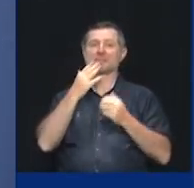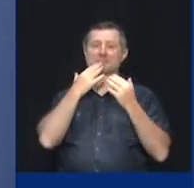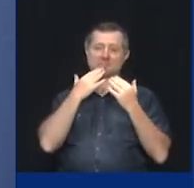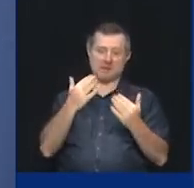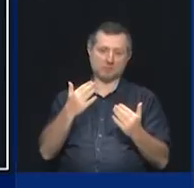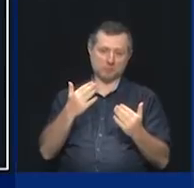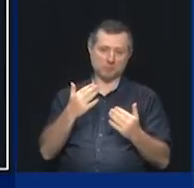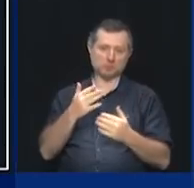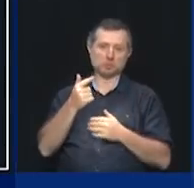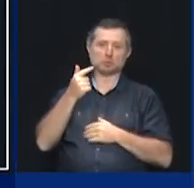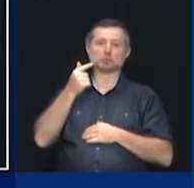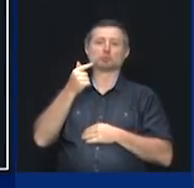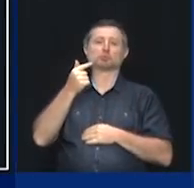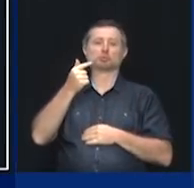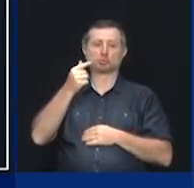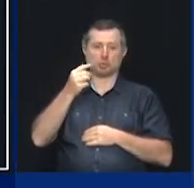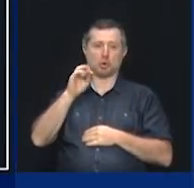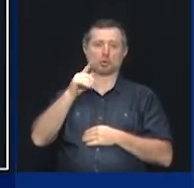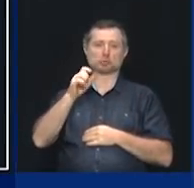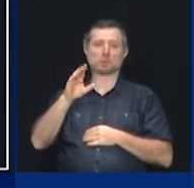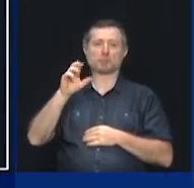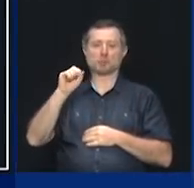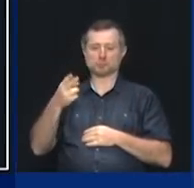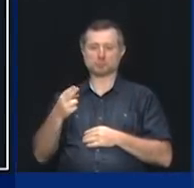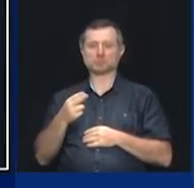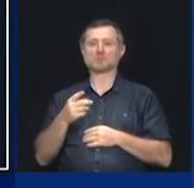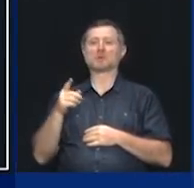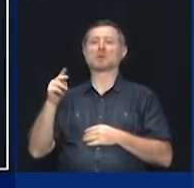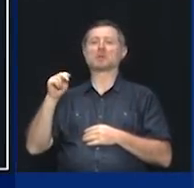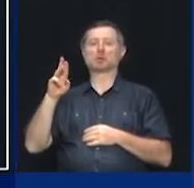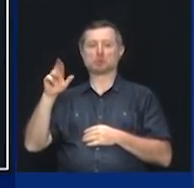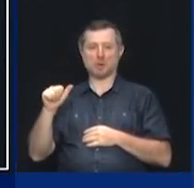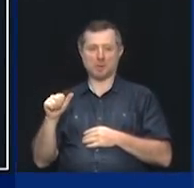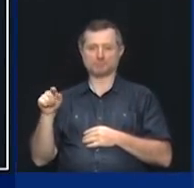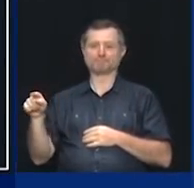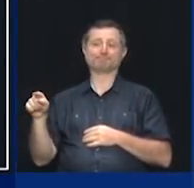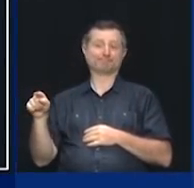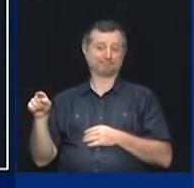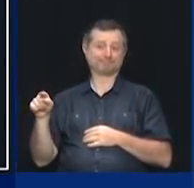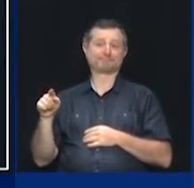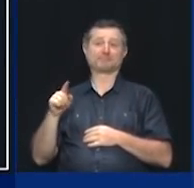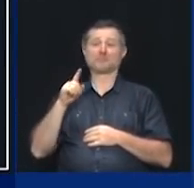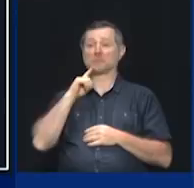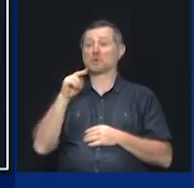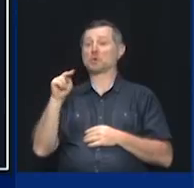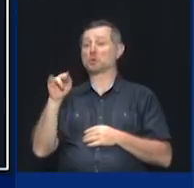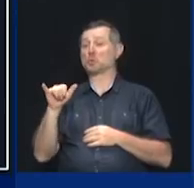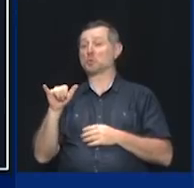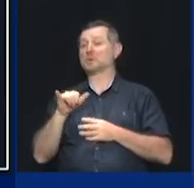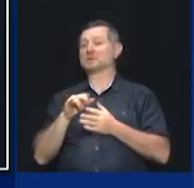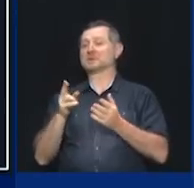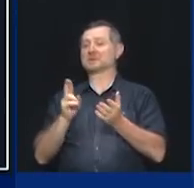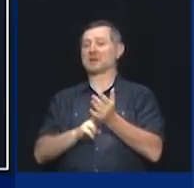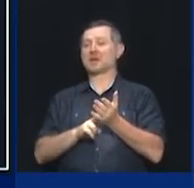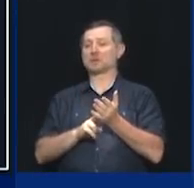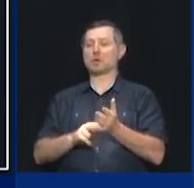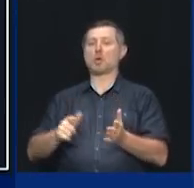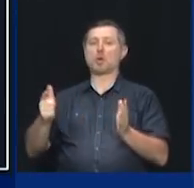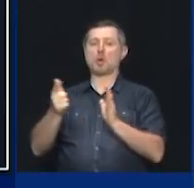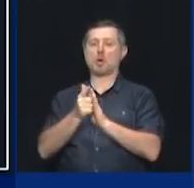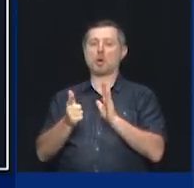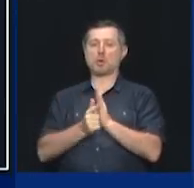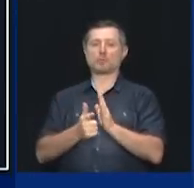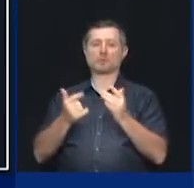NRA. New York is going to sign a law today that reinstates the public nuisance liability for